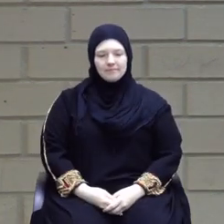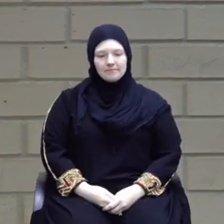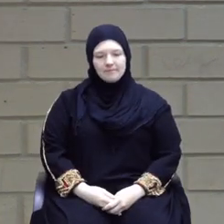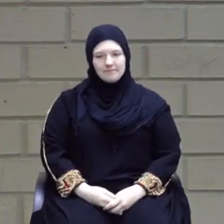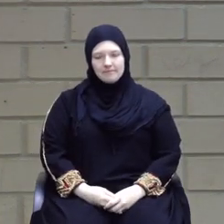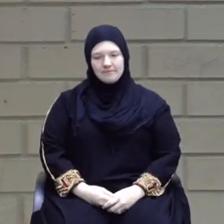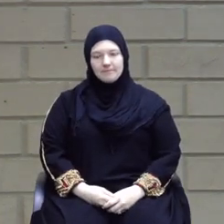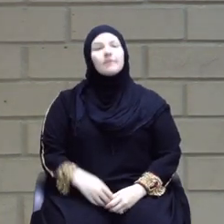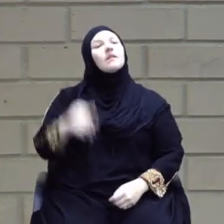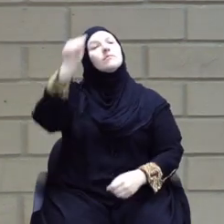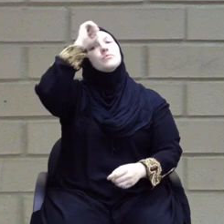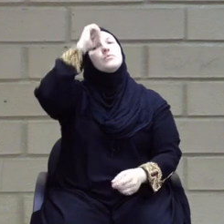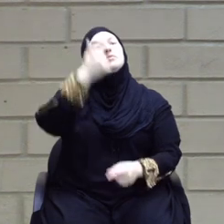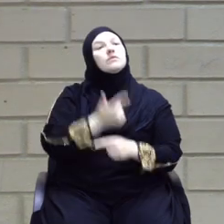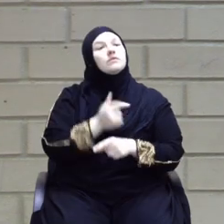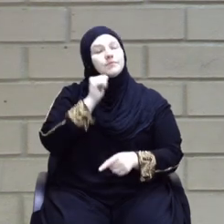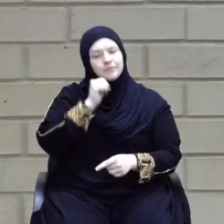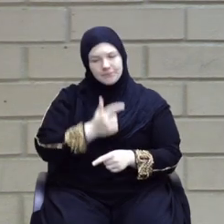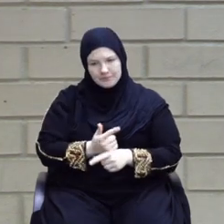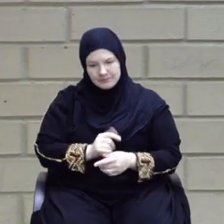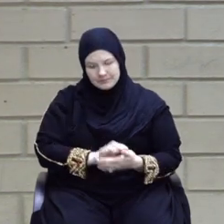Brothers and sisters,